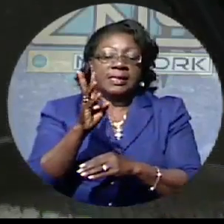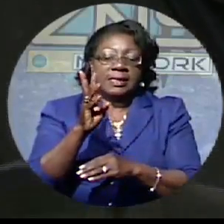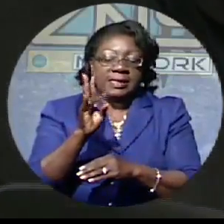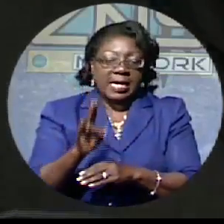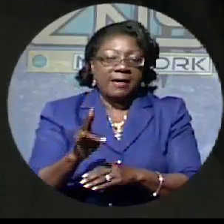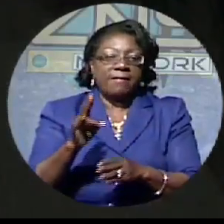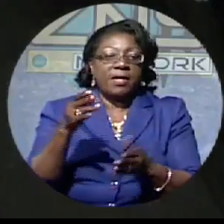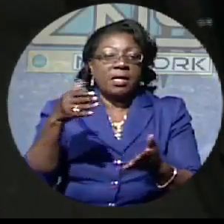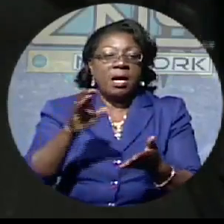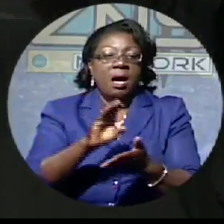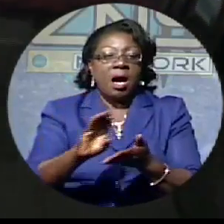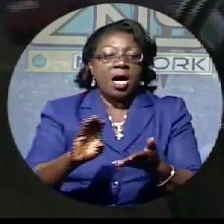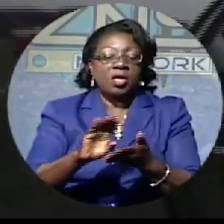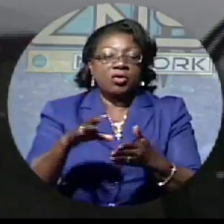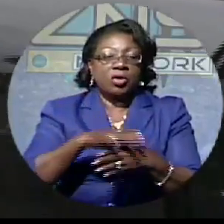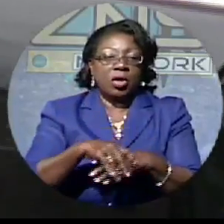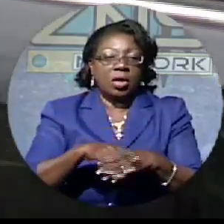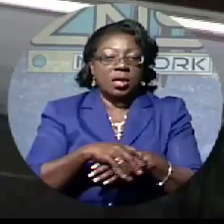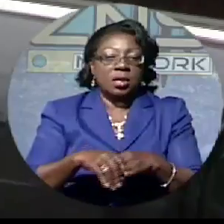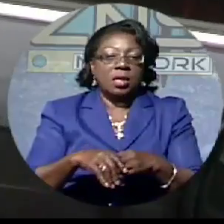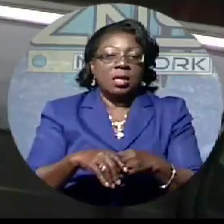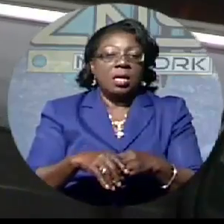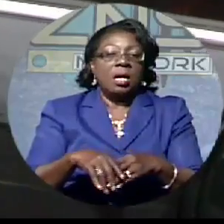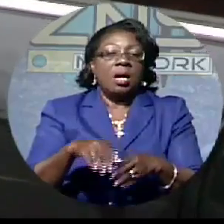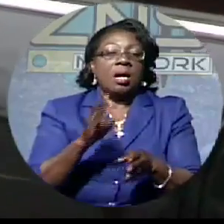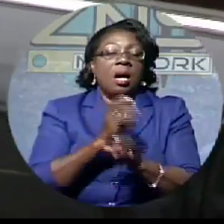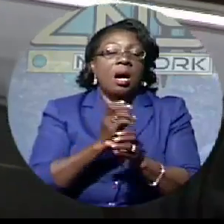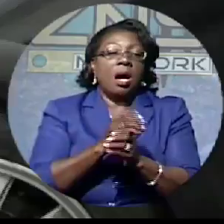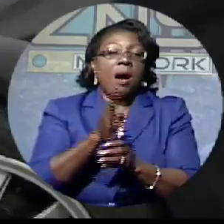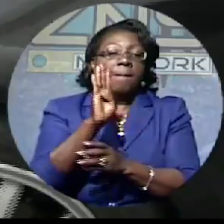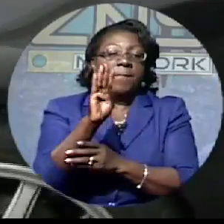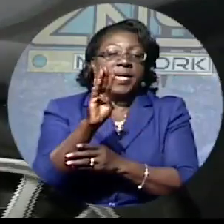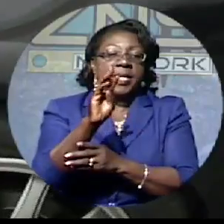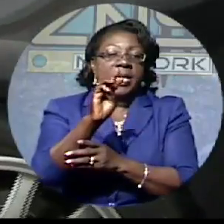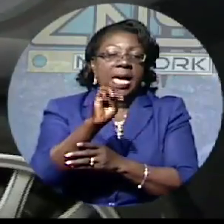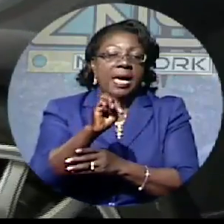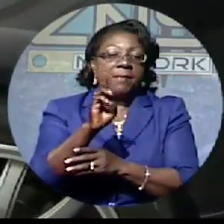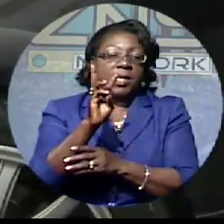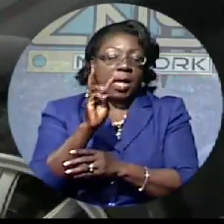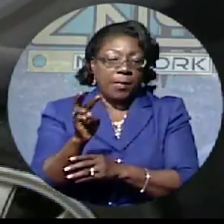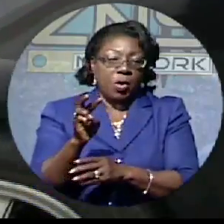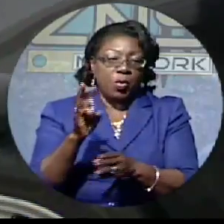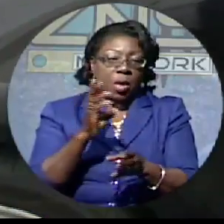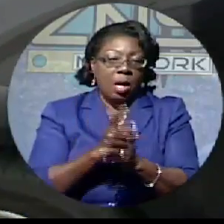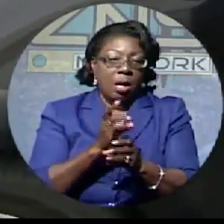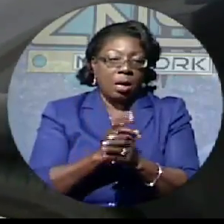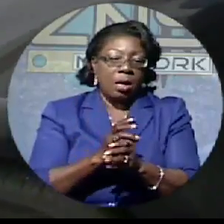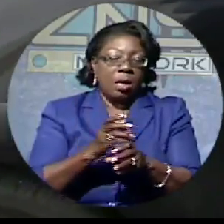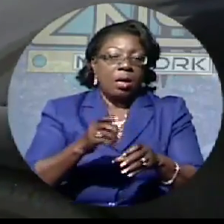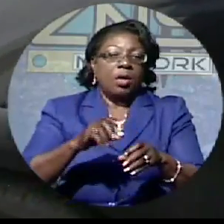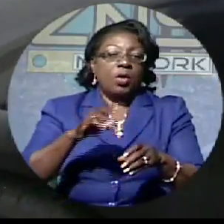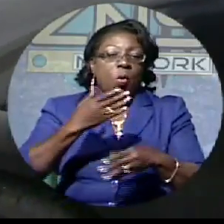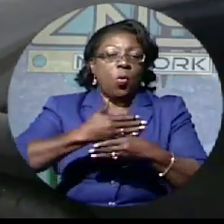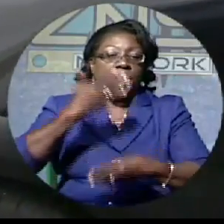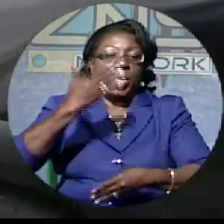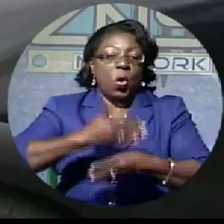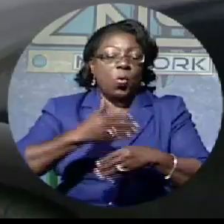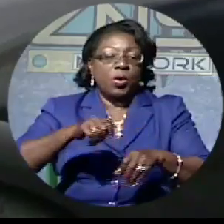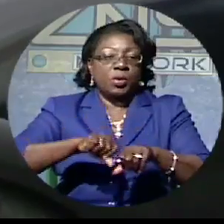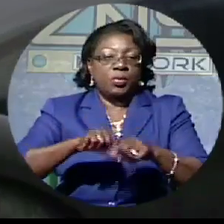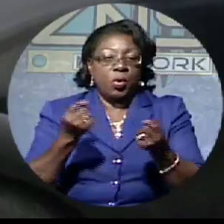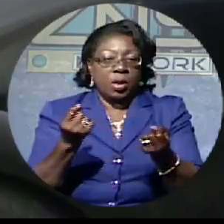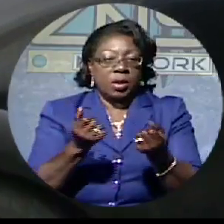My vehicle, it's a BMW Mini Coupe. And the side that they damaged, I actually have to order